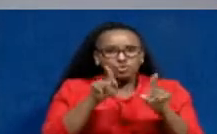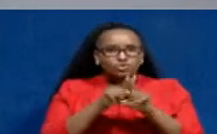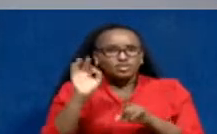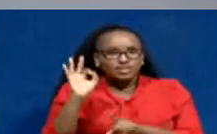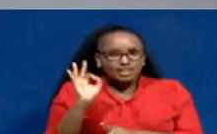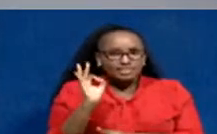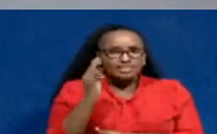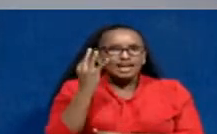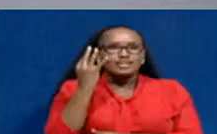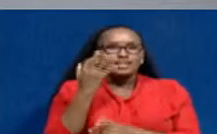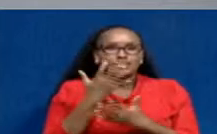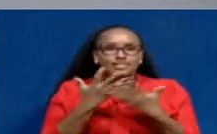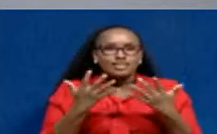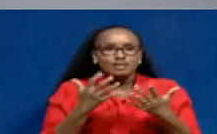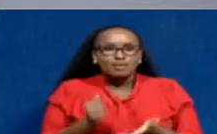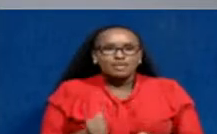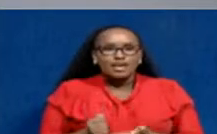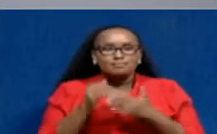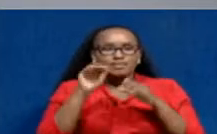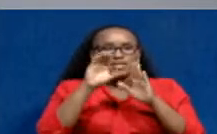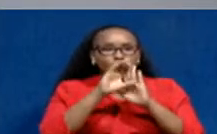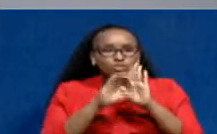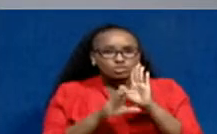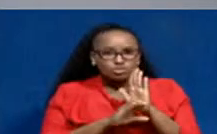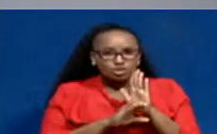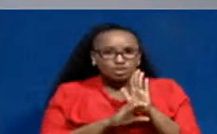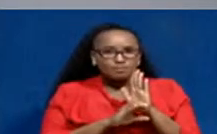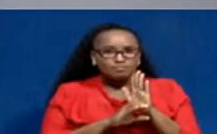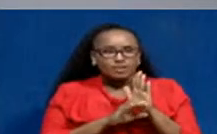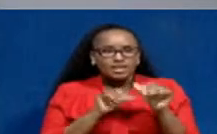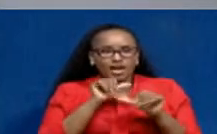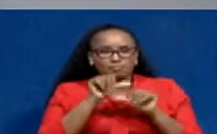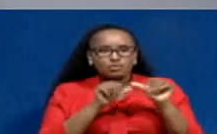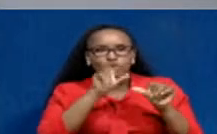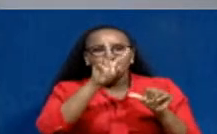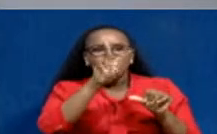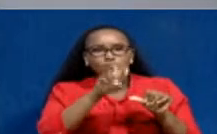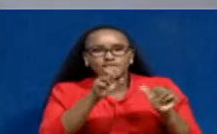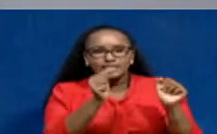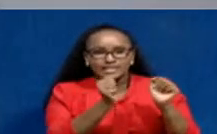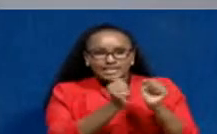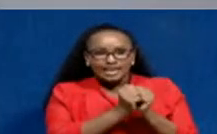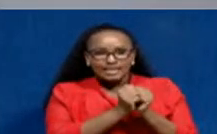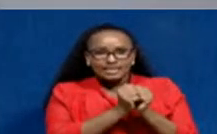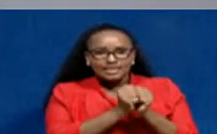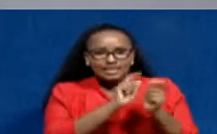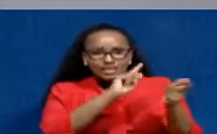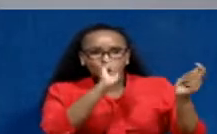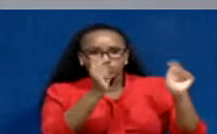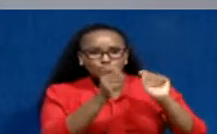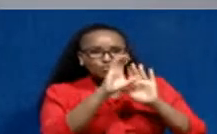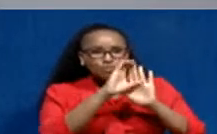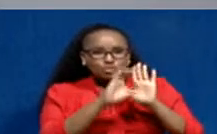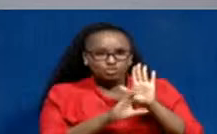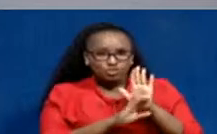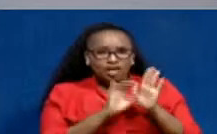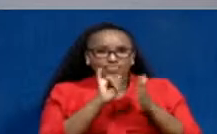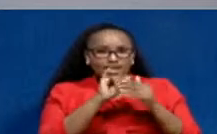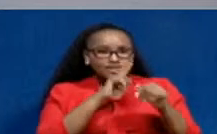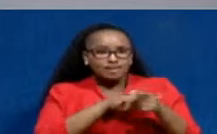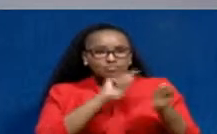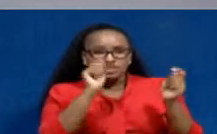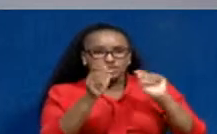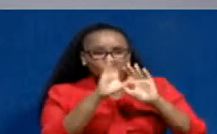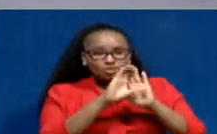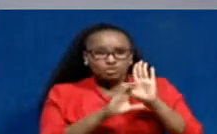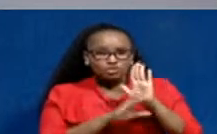third reset to our constitutional order, was the 2010 referendum. This